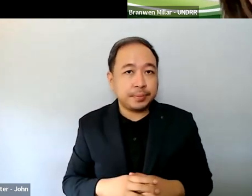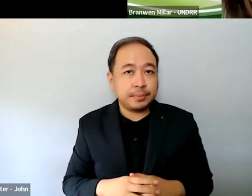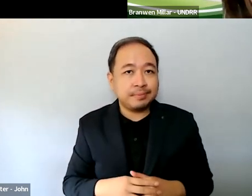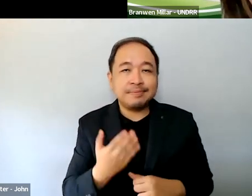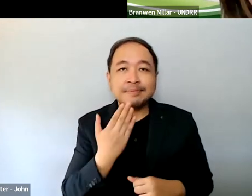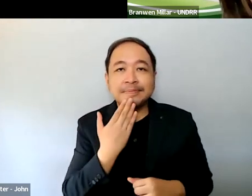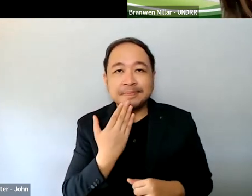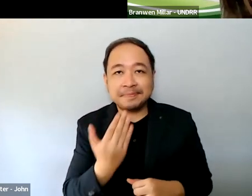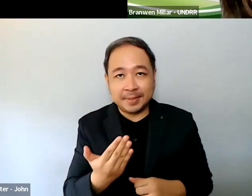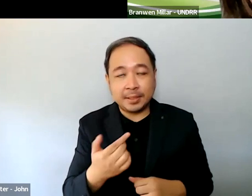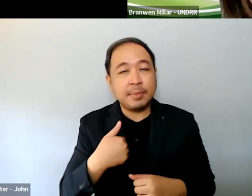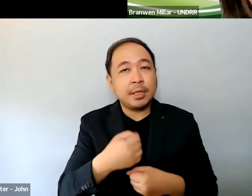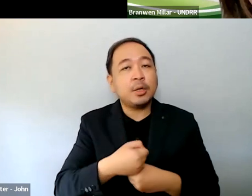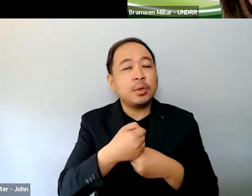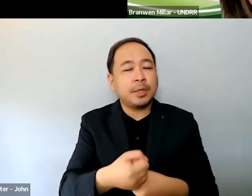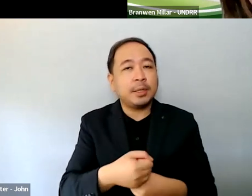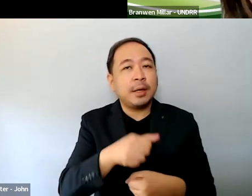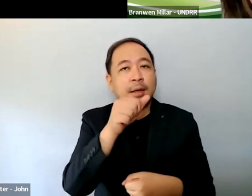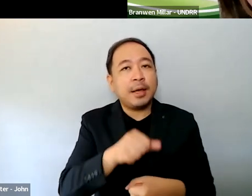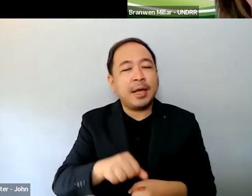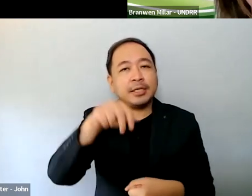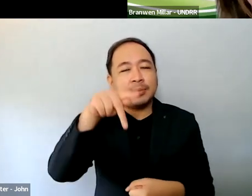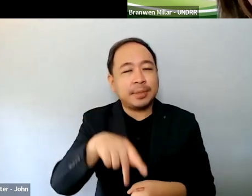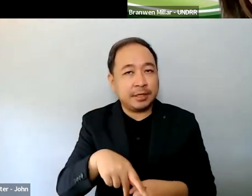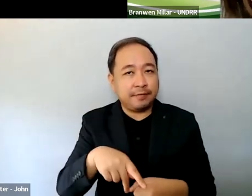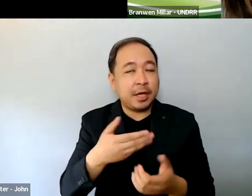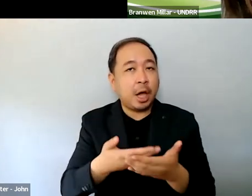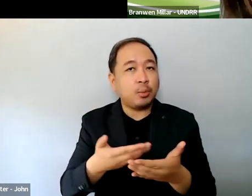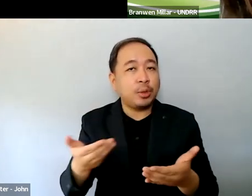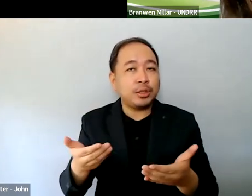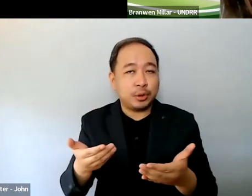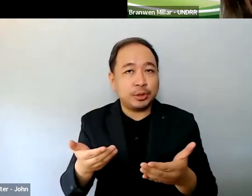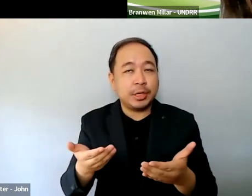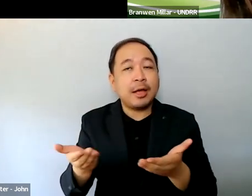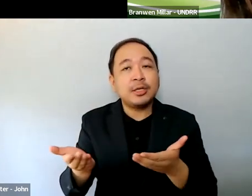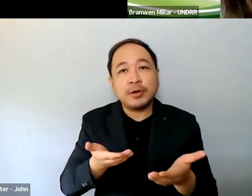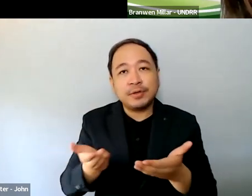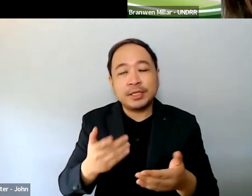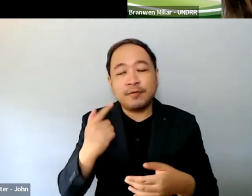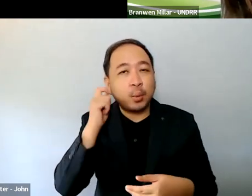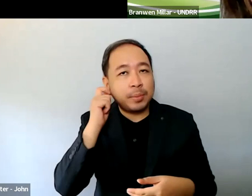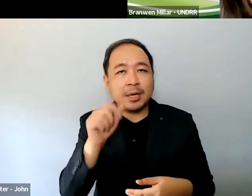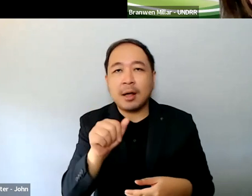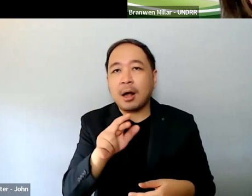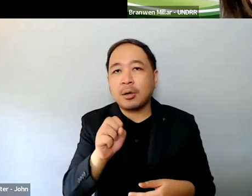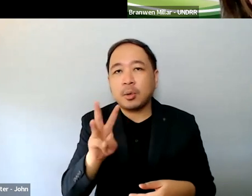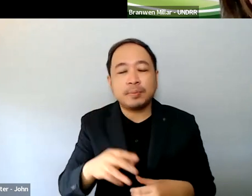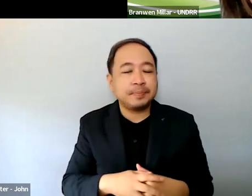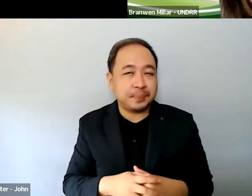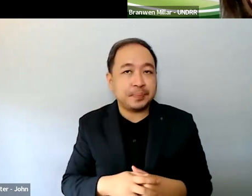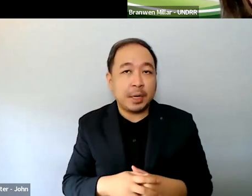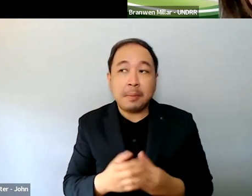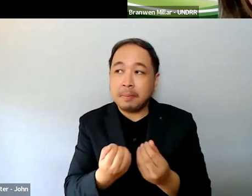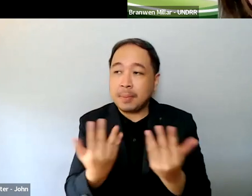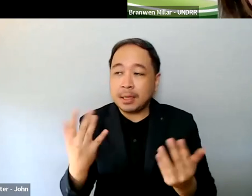Shamala Chandrasekaran, representing the Asian Pacific Resource and Research Center for Women, Arrow. Most countries in Asia and the Pacific are vulnerable to